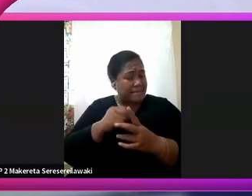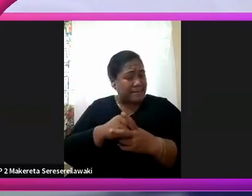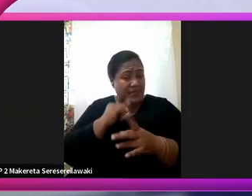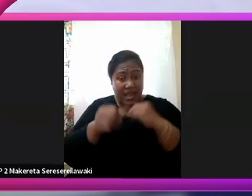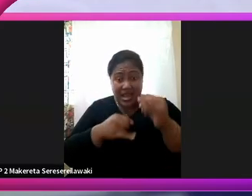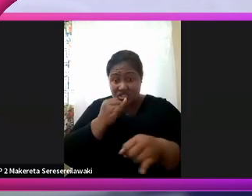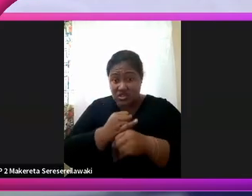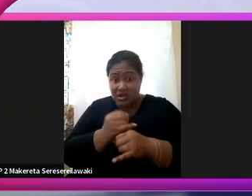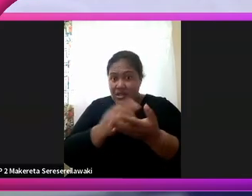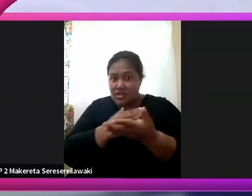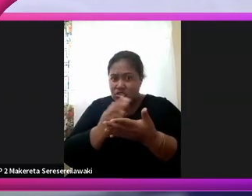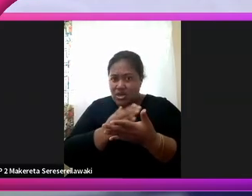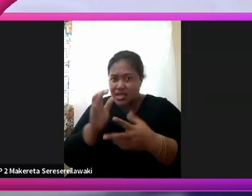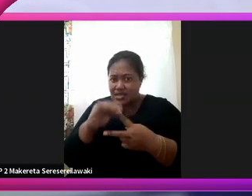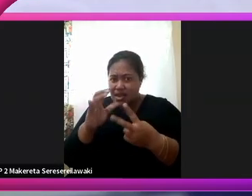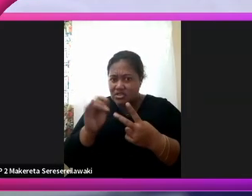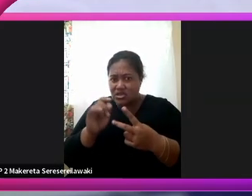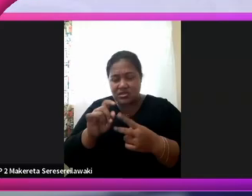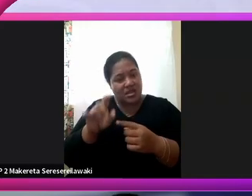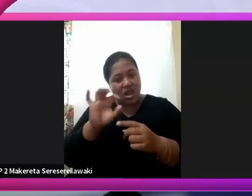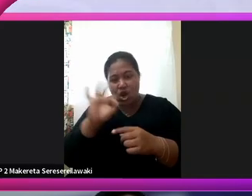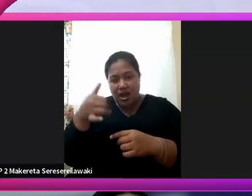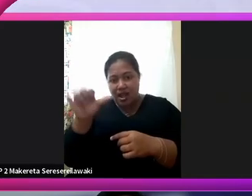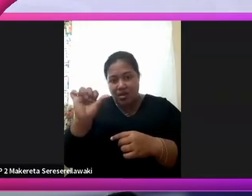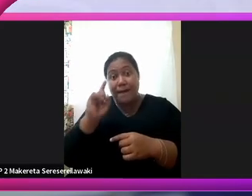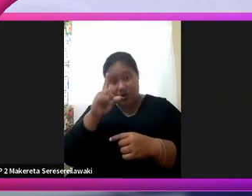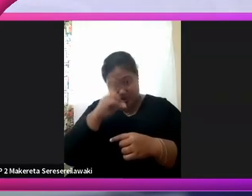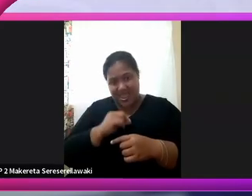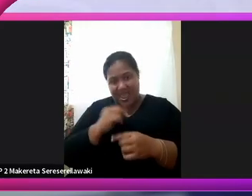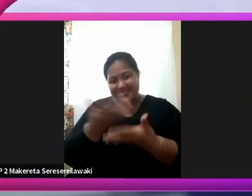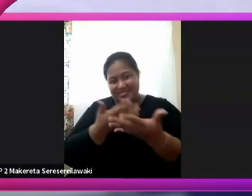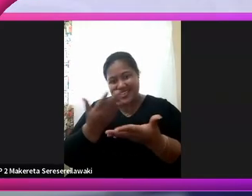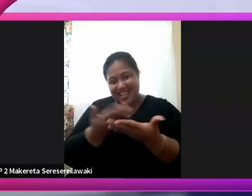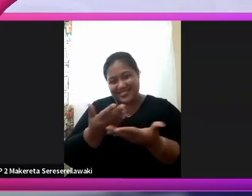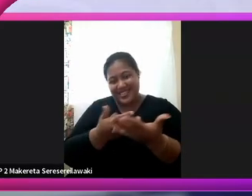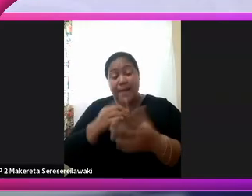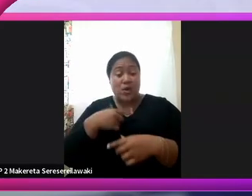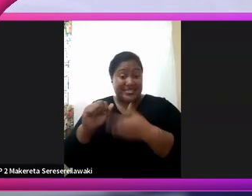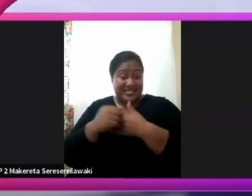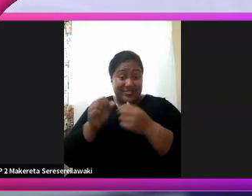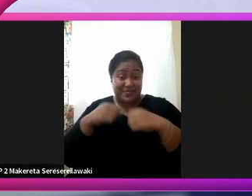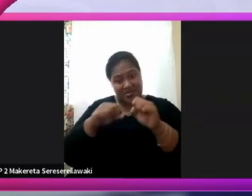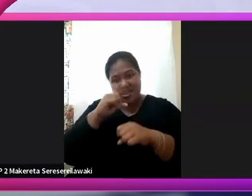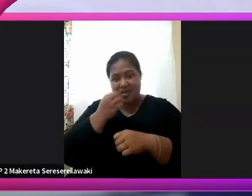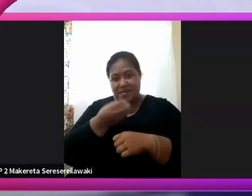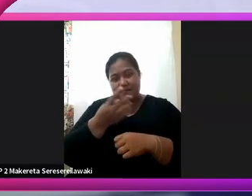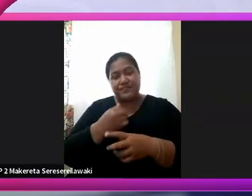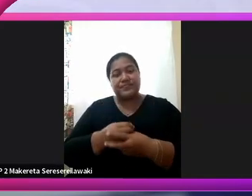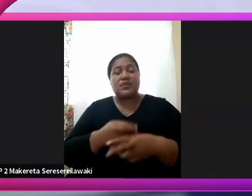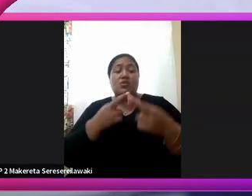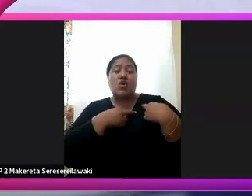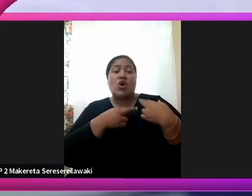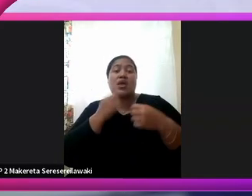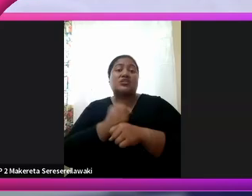illegal. To do that, but we can discuss because we are in safe space. We can talk about anything here. So the role, gender norm